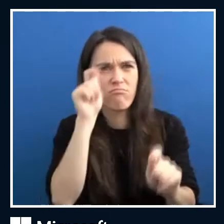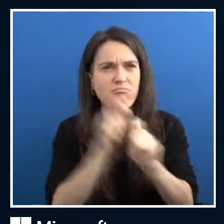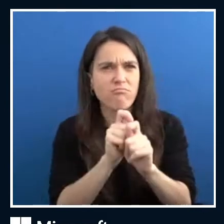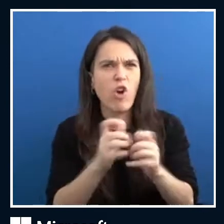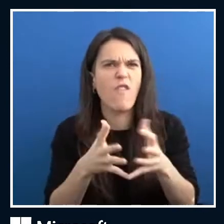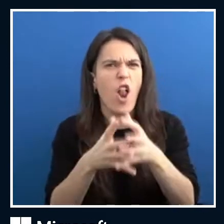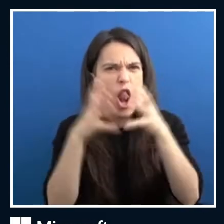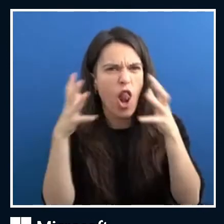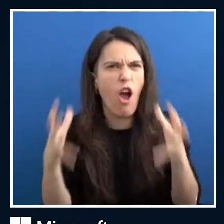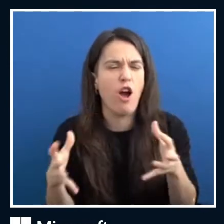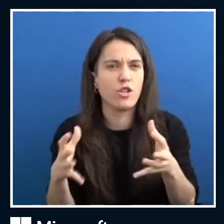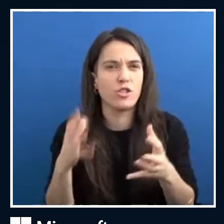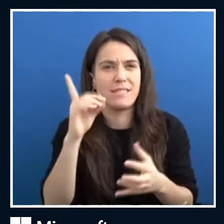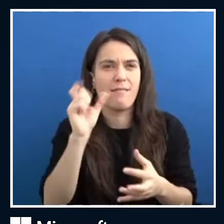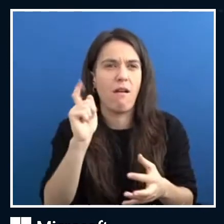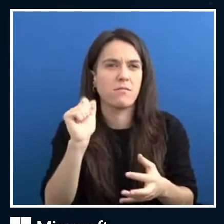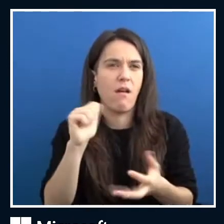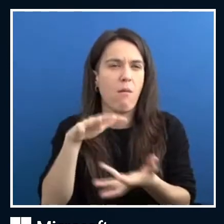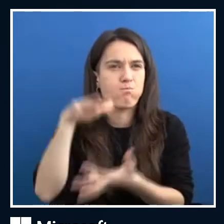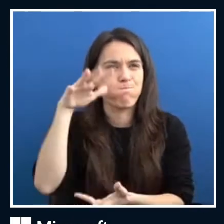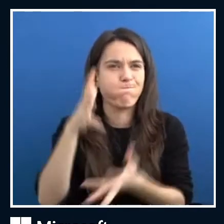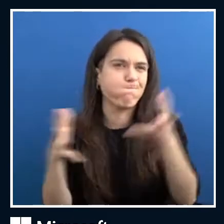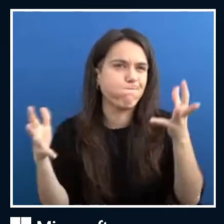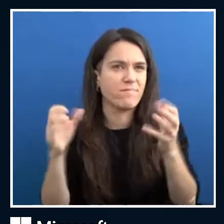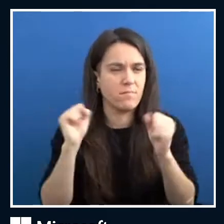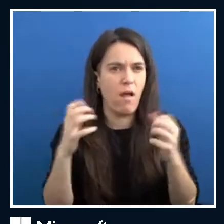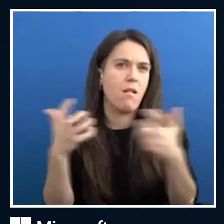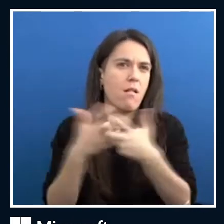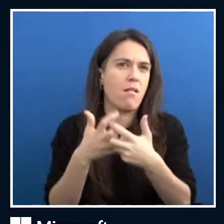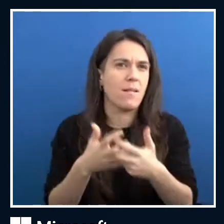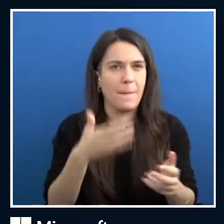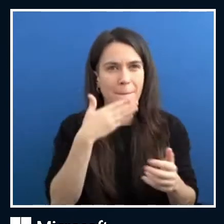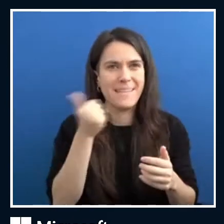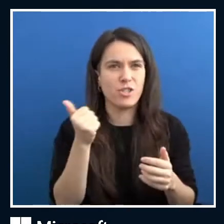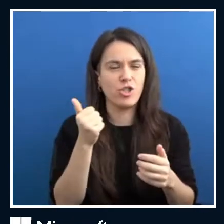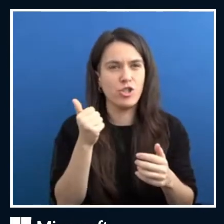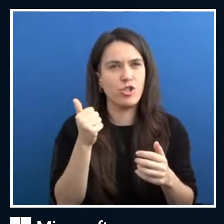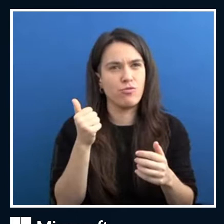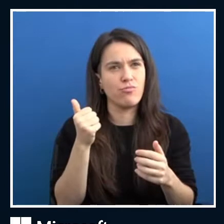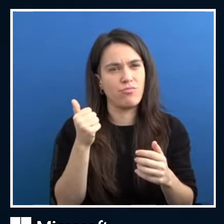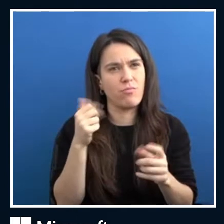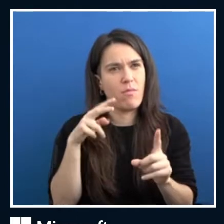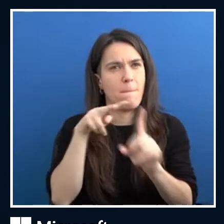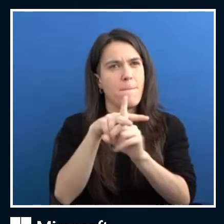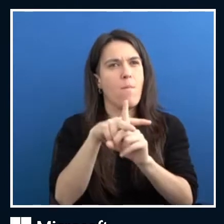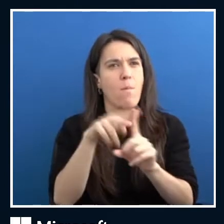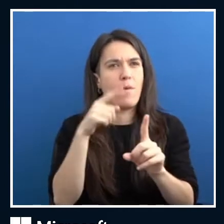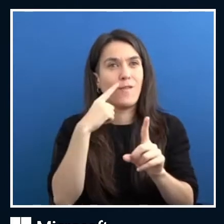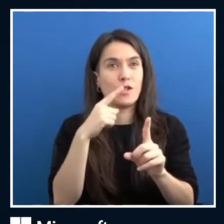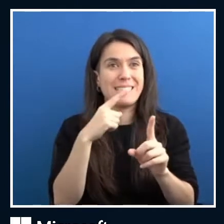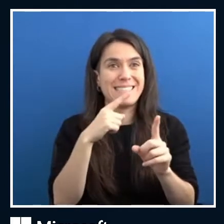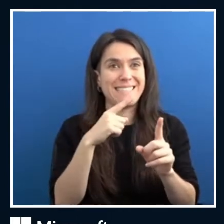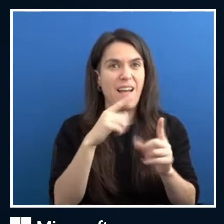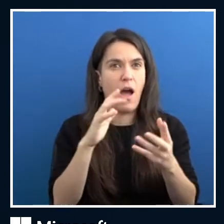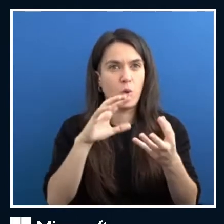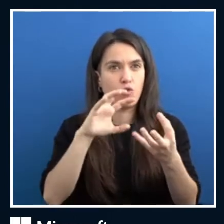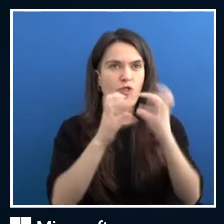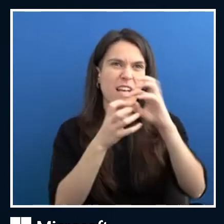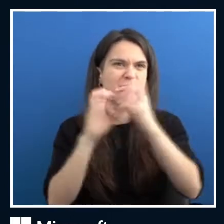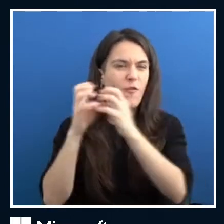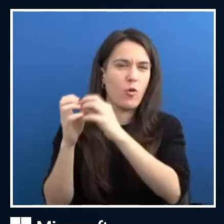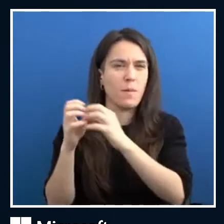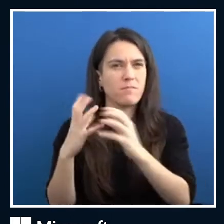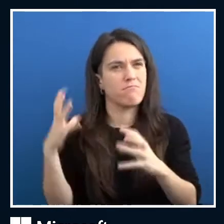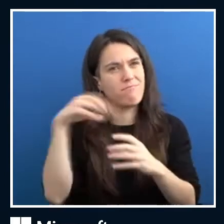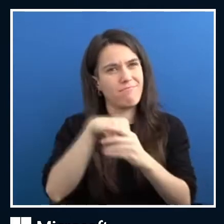Another group is related to application of transformers to other data types, not